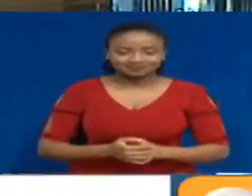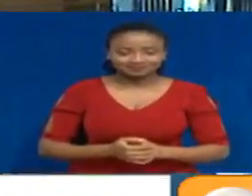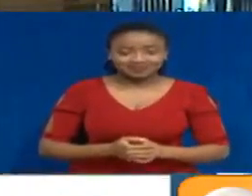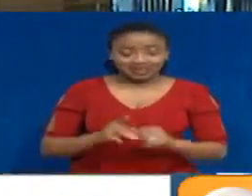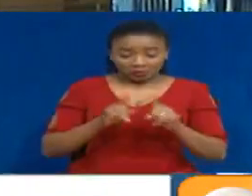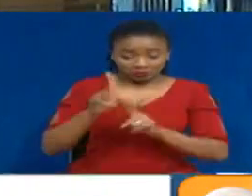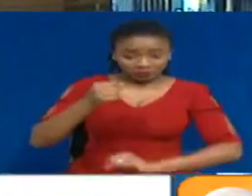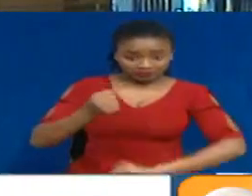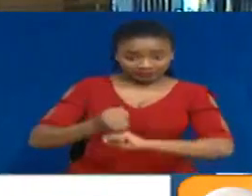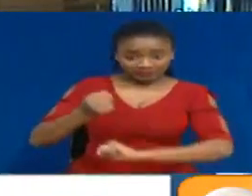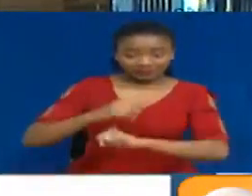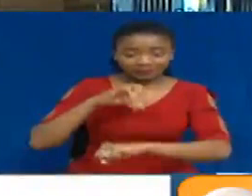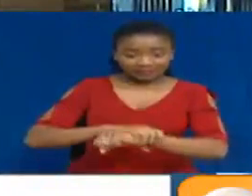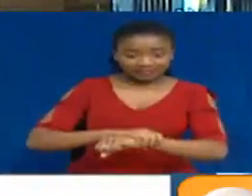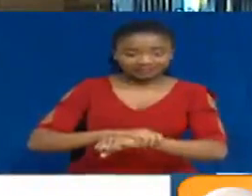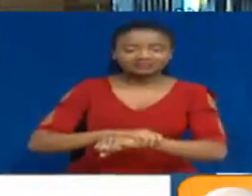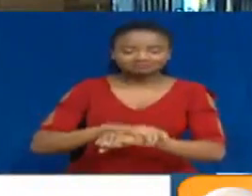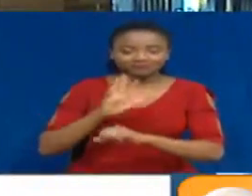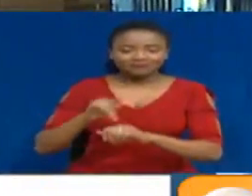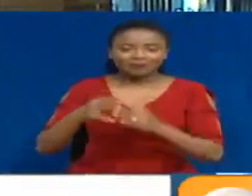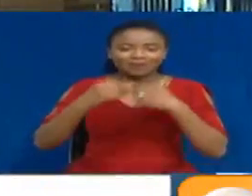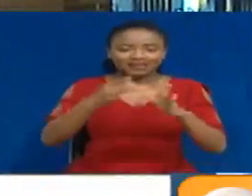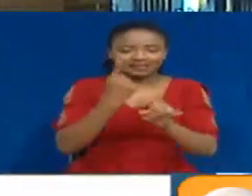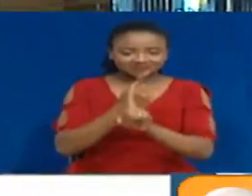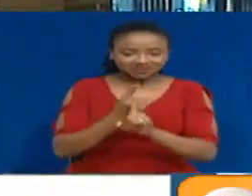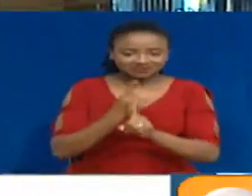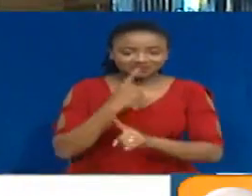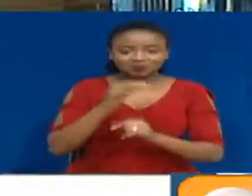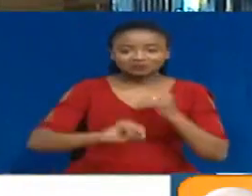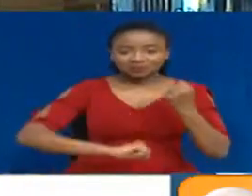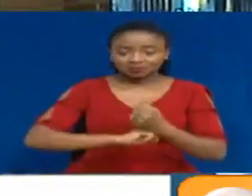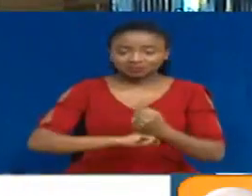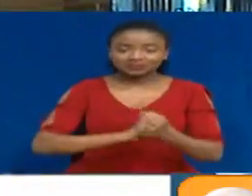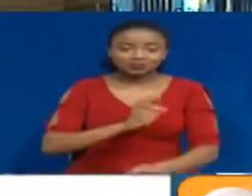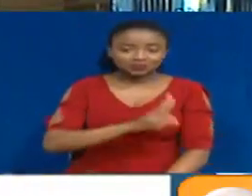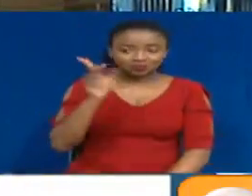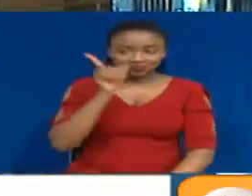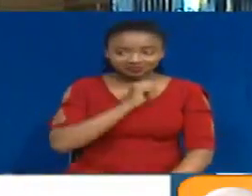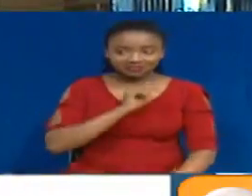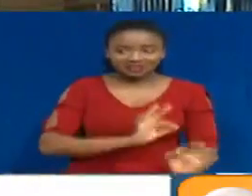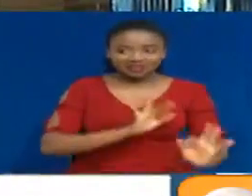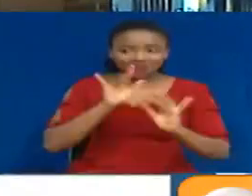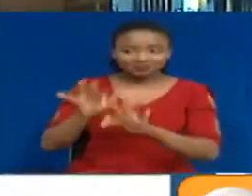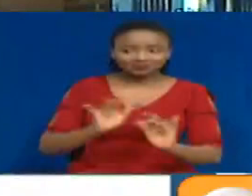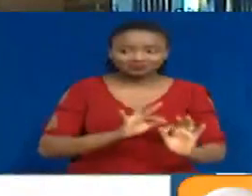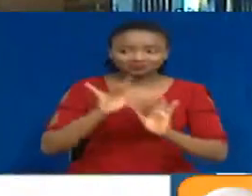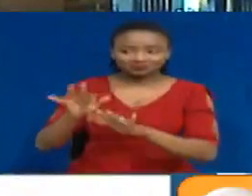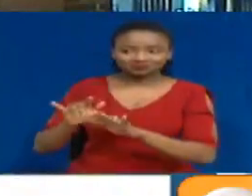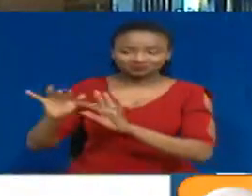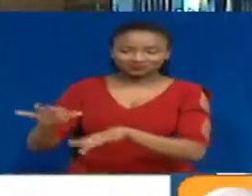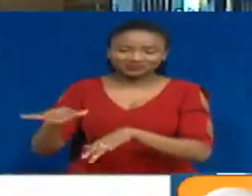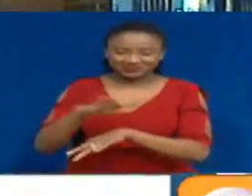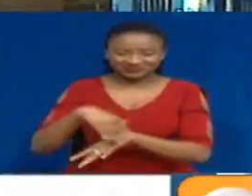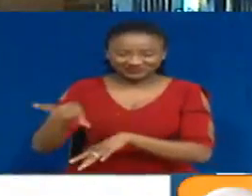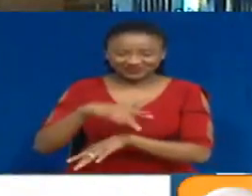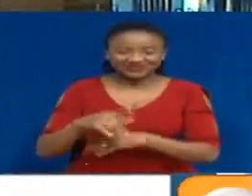Kenya leaders allied to President Uhuru Kenyatta. The leaders who gathered for a Thanksgiving event for musicians declared that it was time